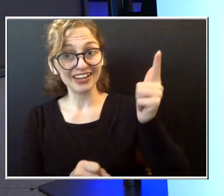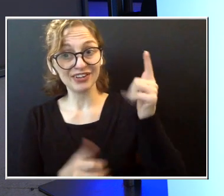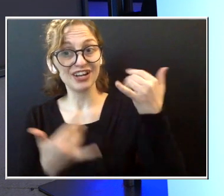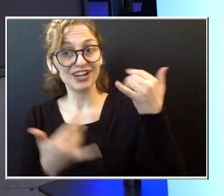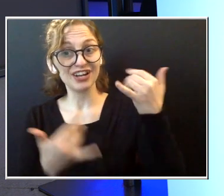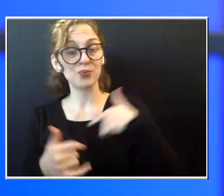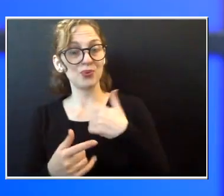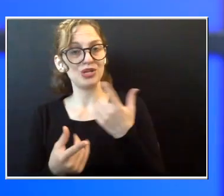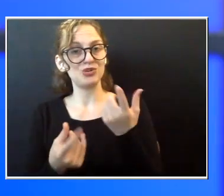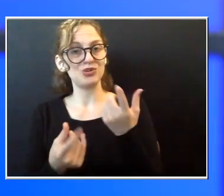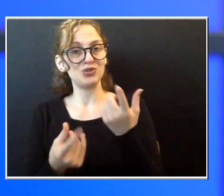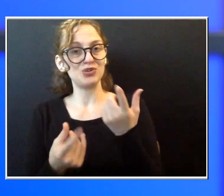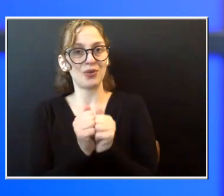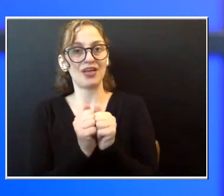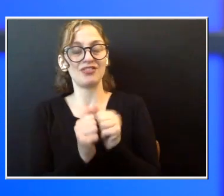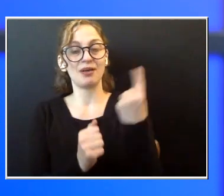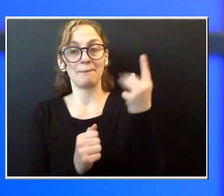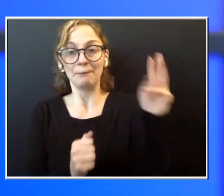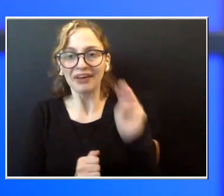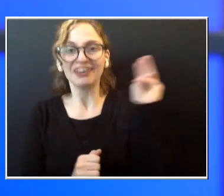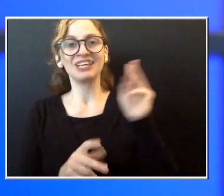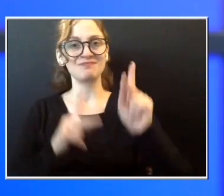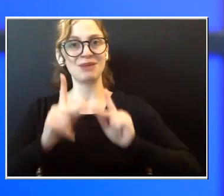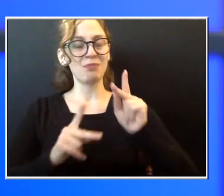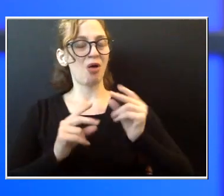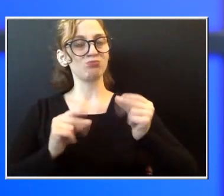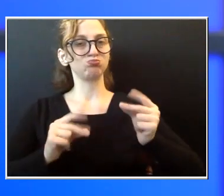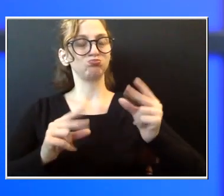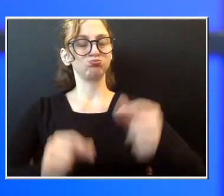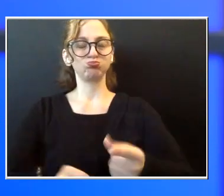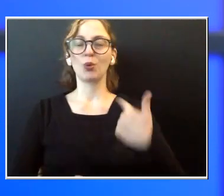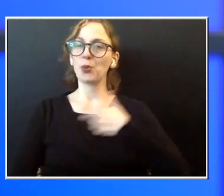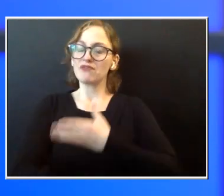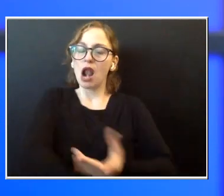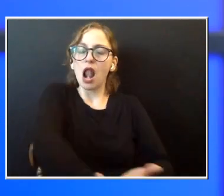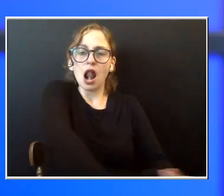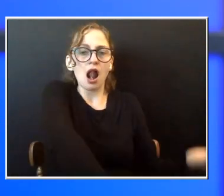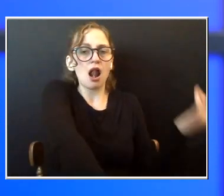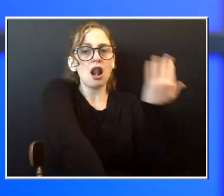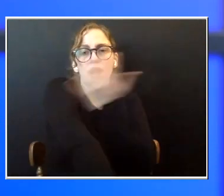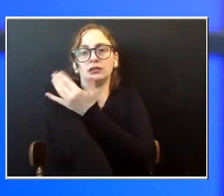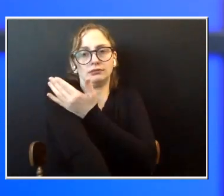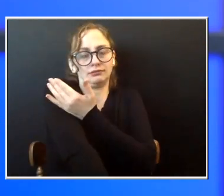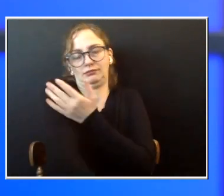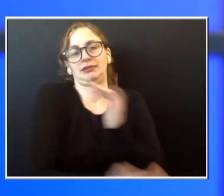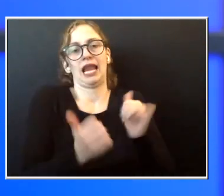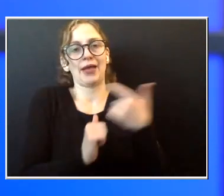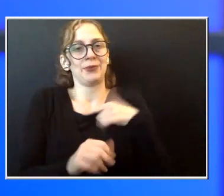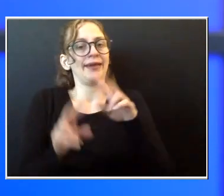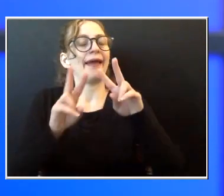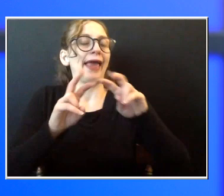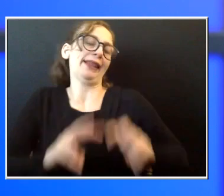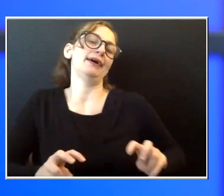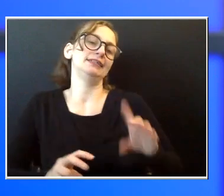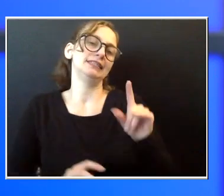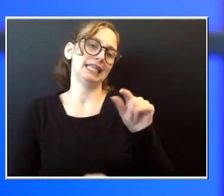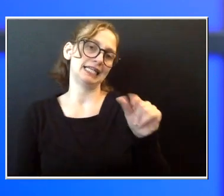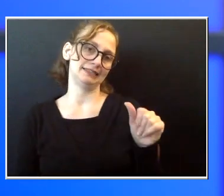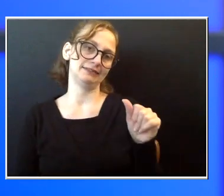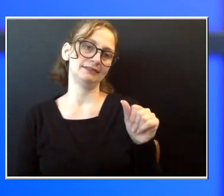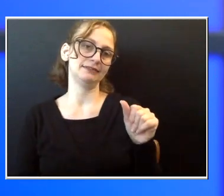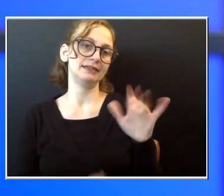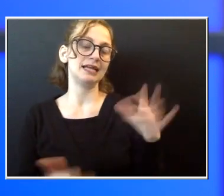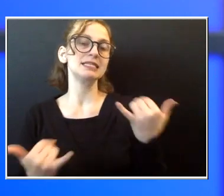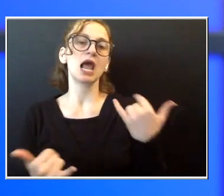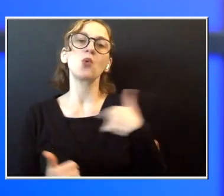very speedy way. We have come a very, very long way, and we have now the ability to really look at